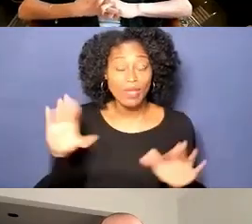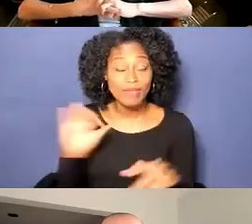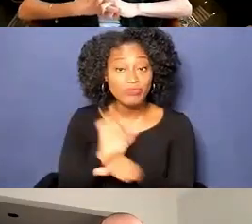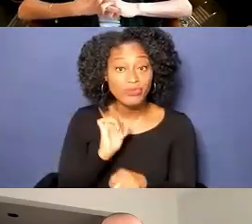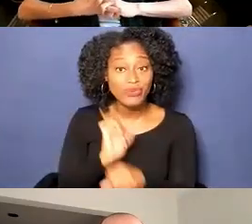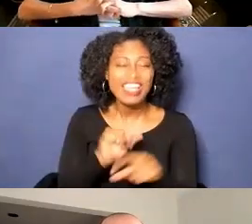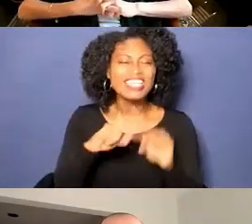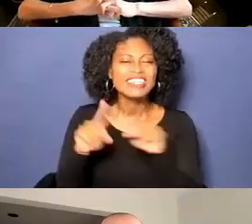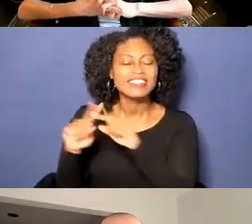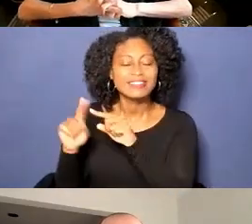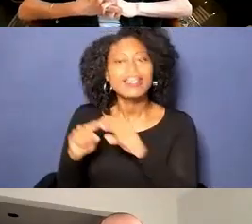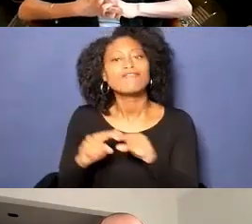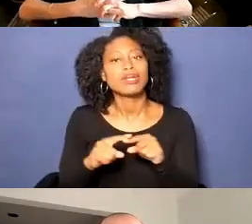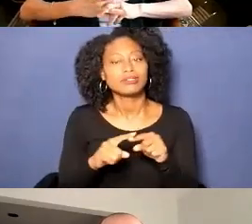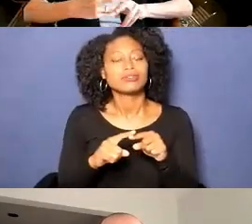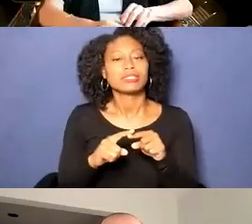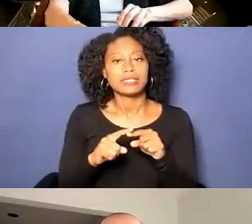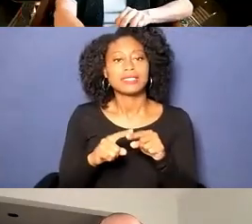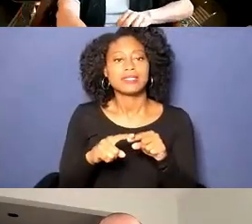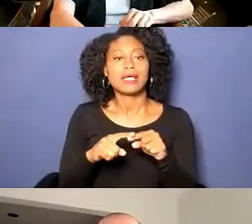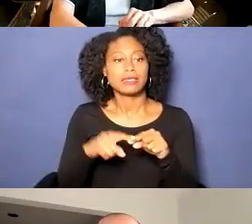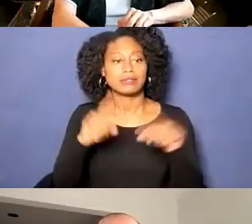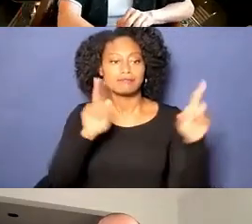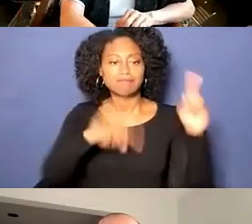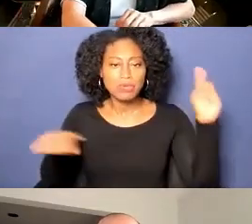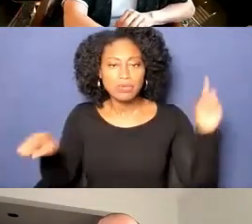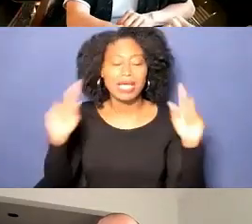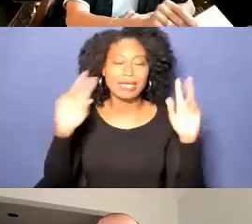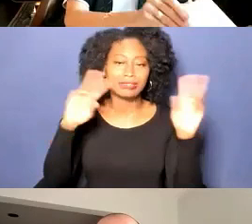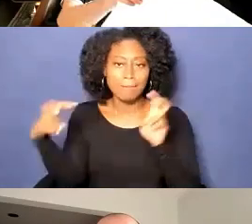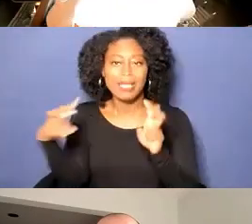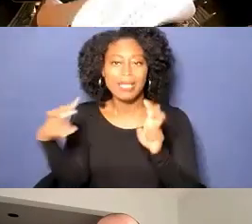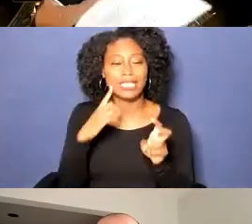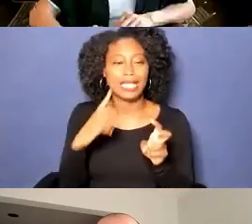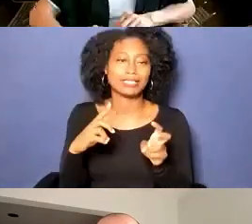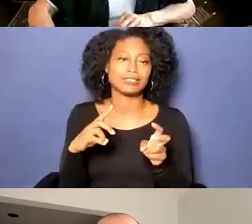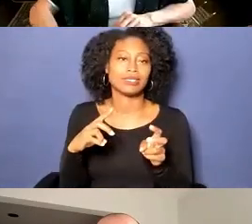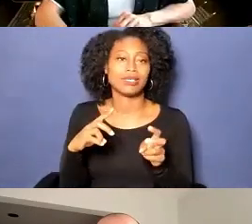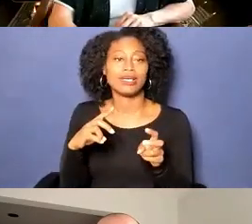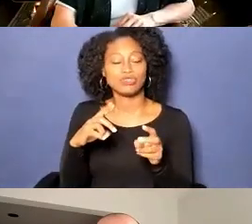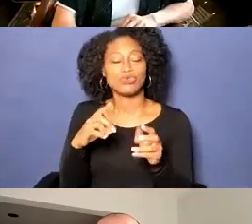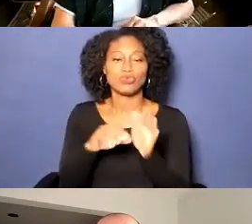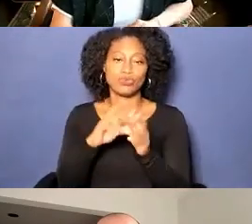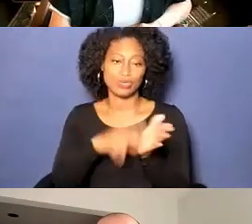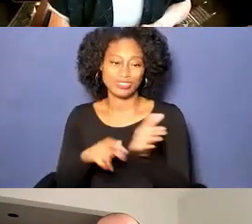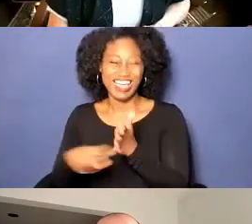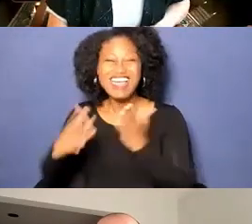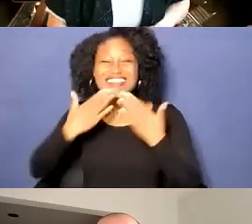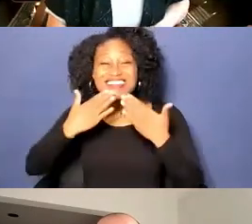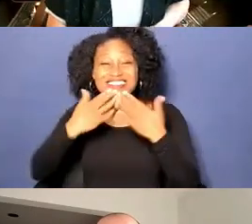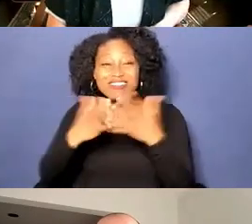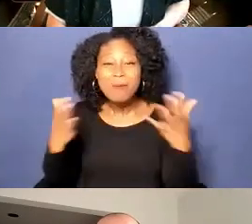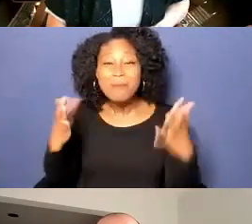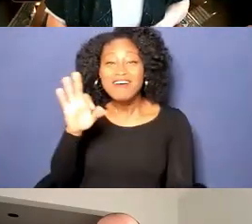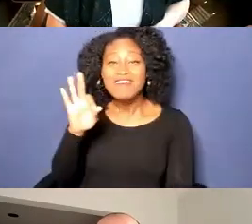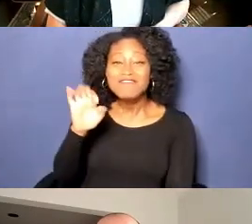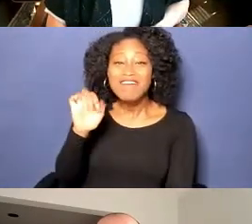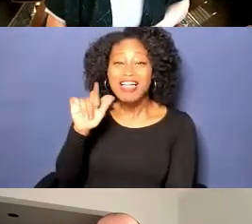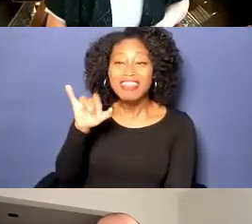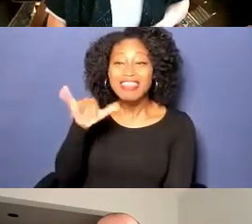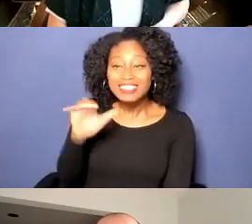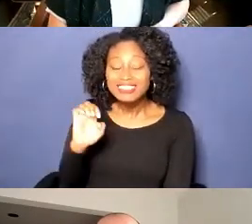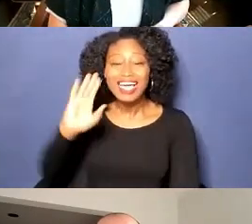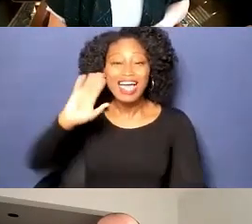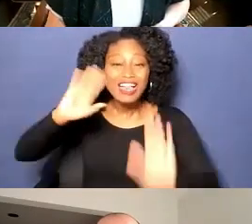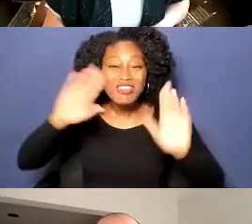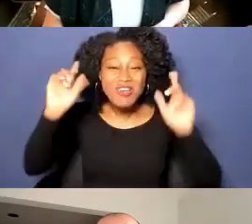STEM education research. Barbara? Oh, thank you. Thank you so much, Felice. And hello to all of you,